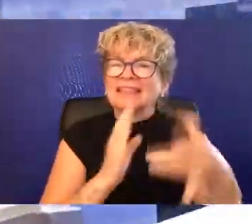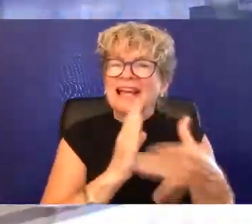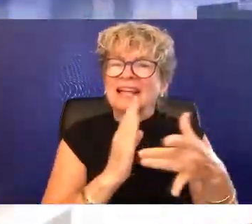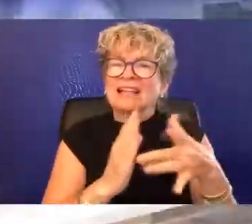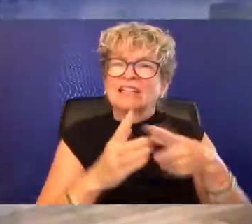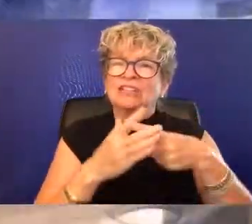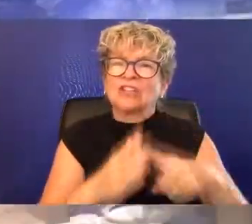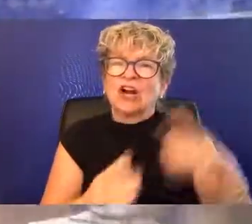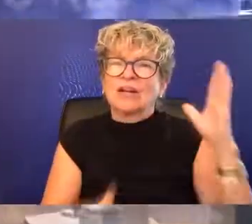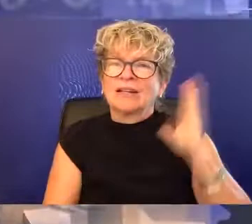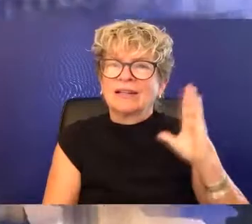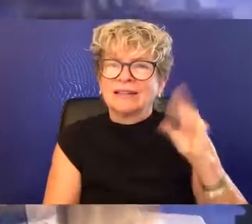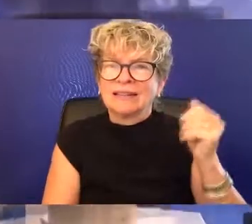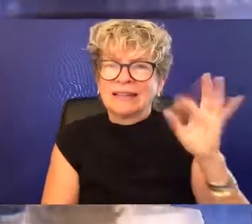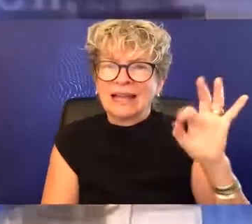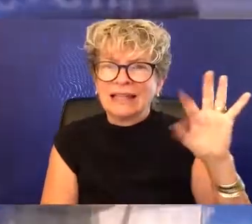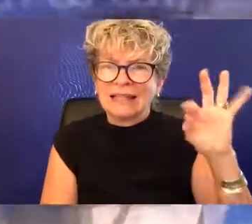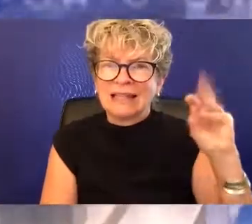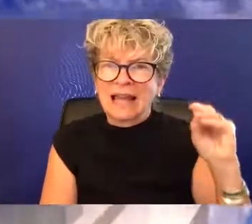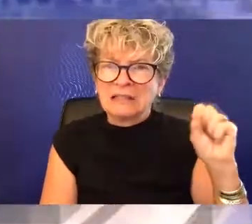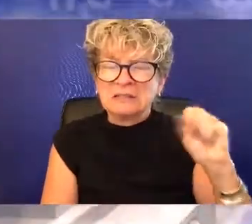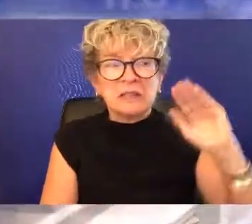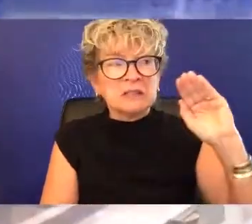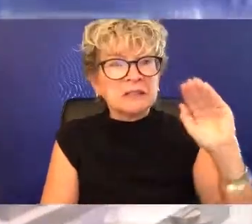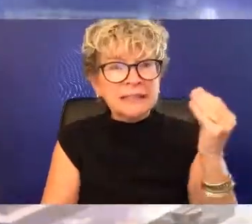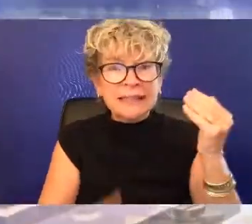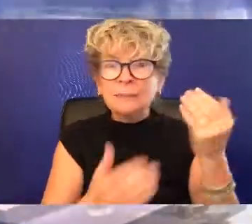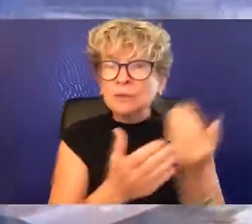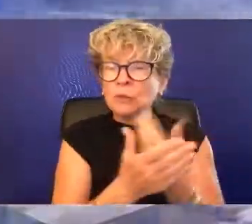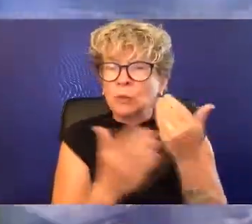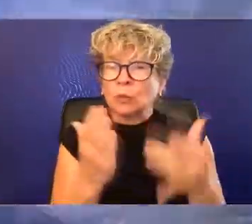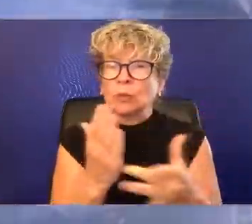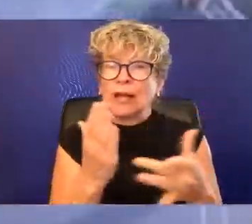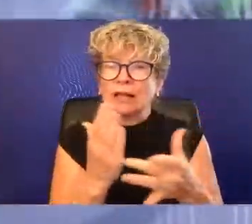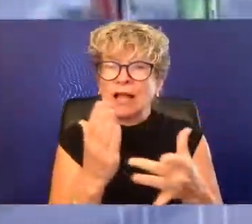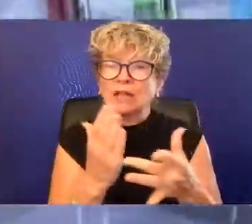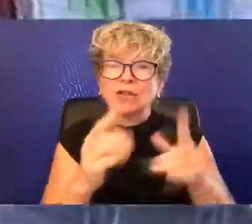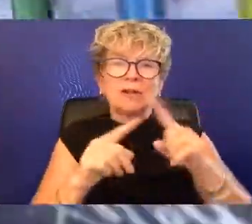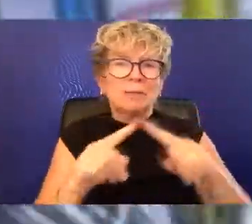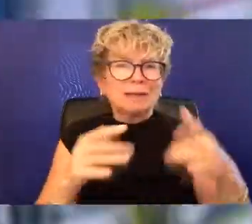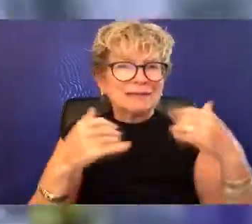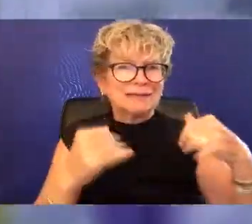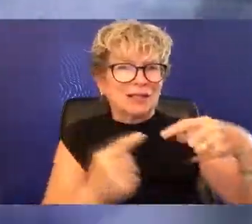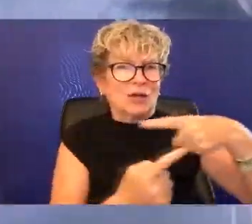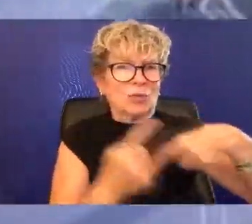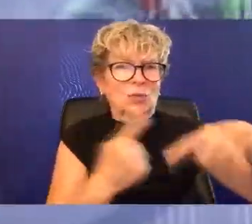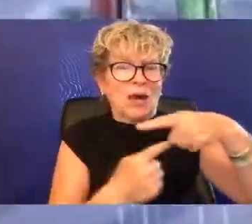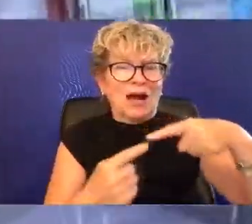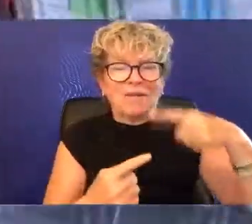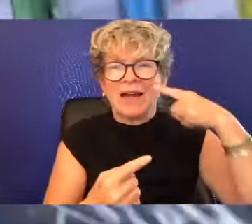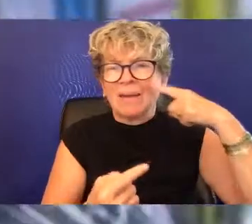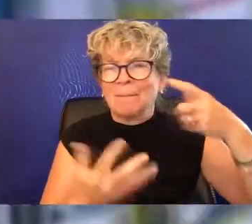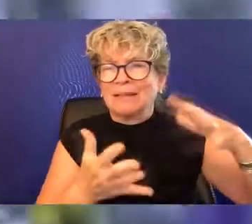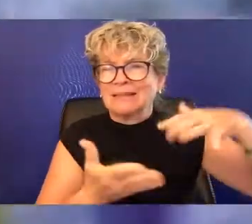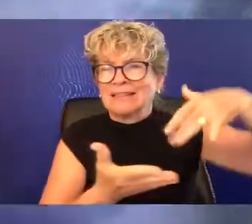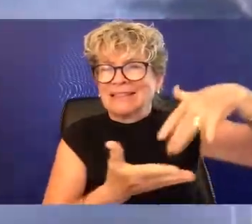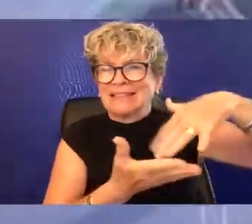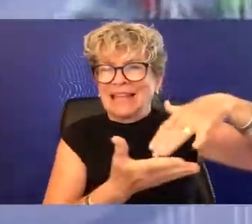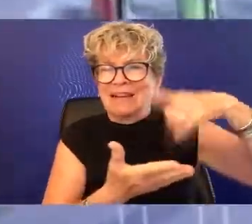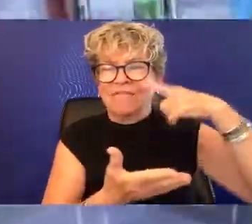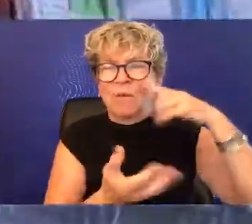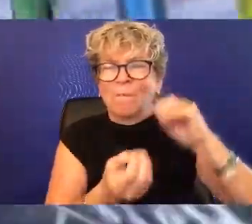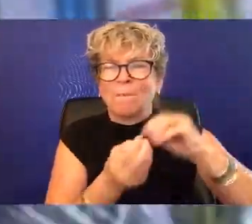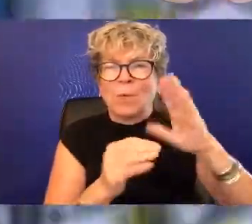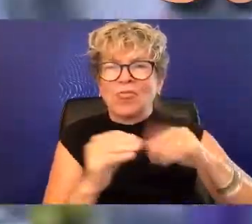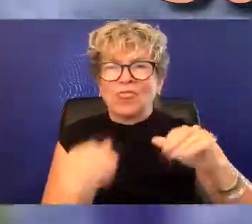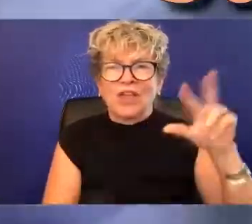vaccine technology development began in the 1990s, so while this technology is relatively newer than other technologies, it has still